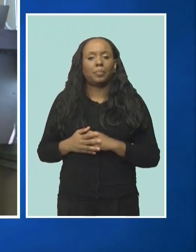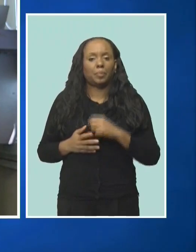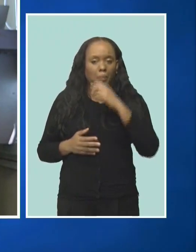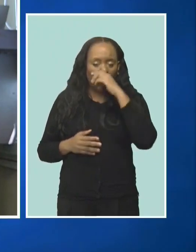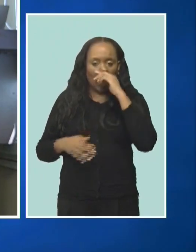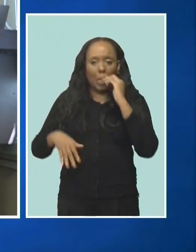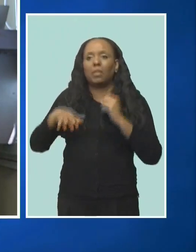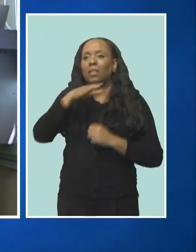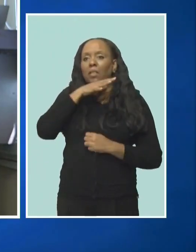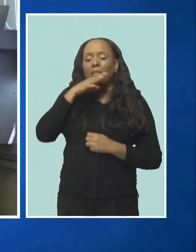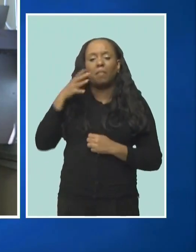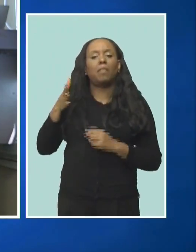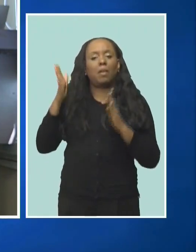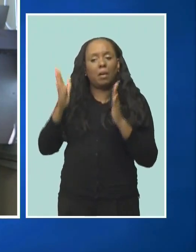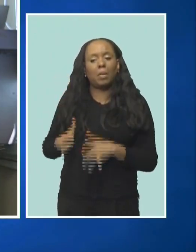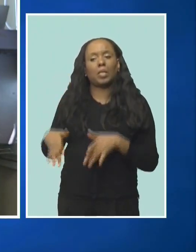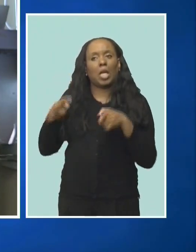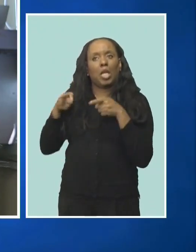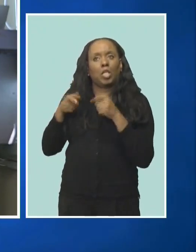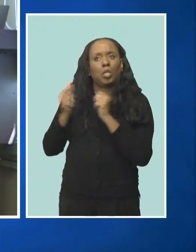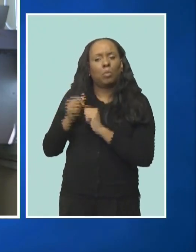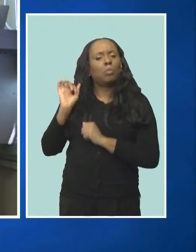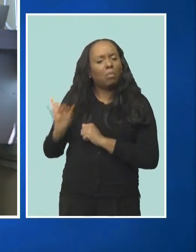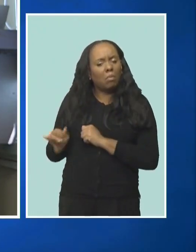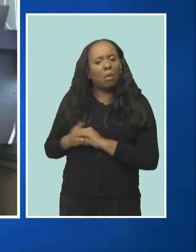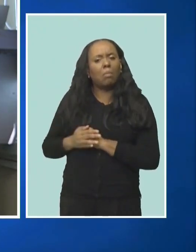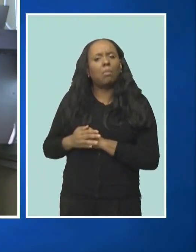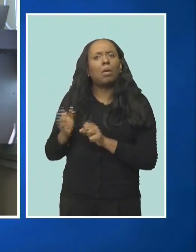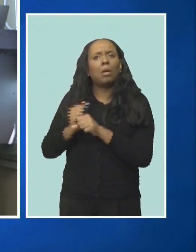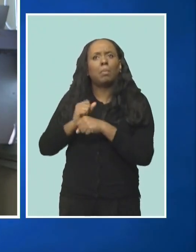could deal with it in a methodical,